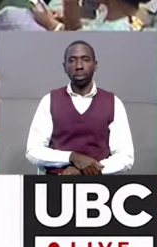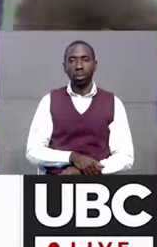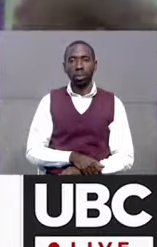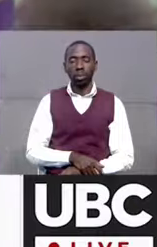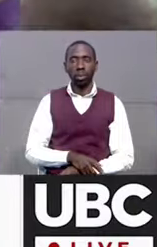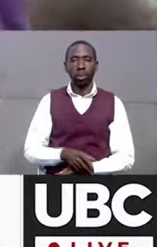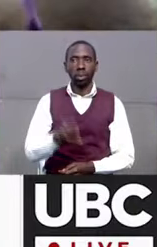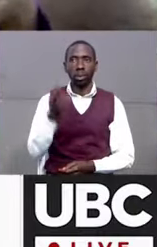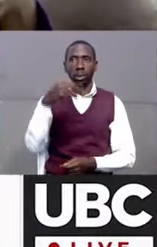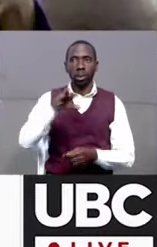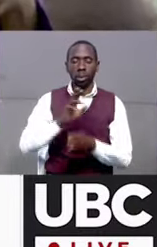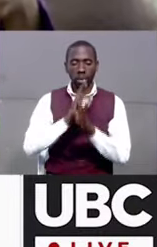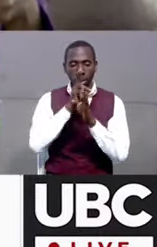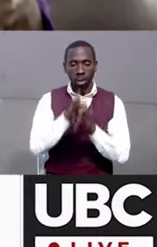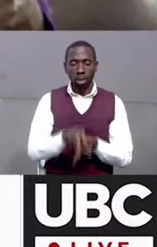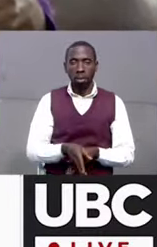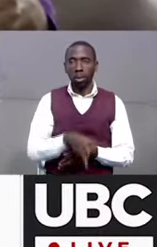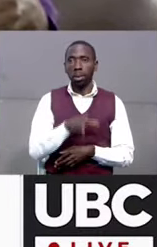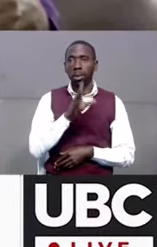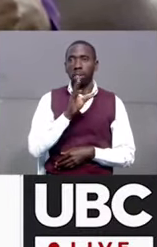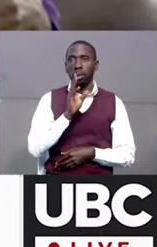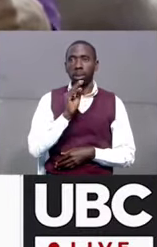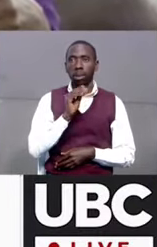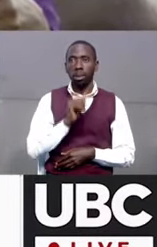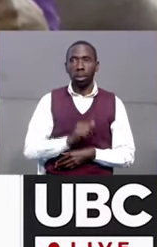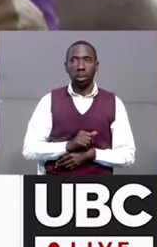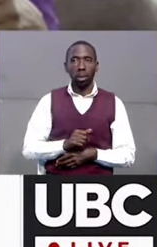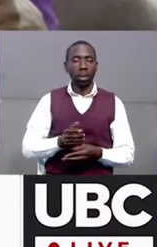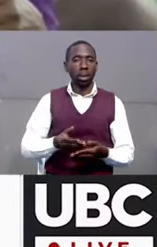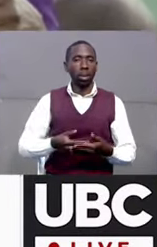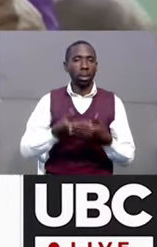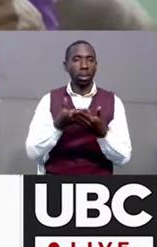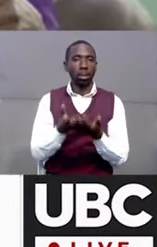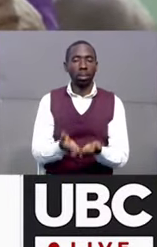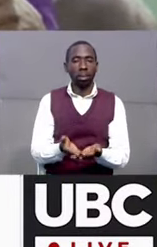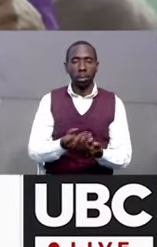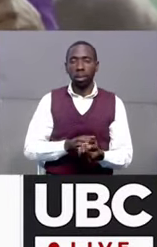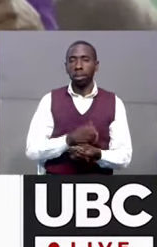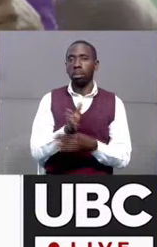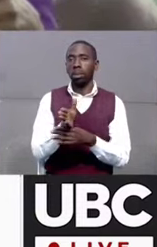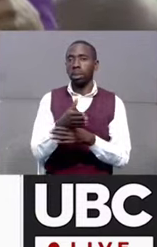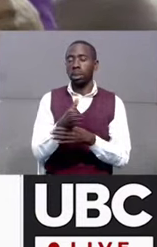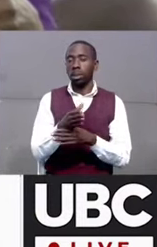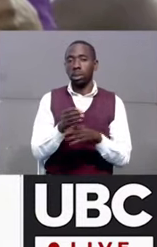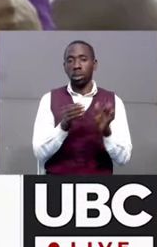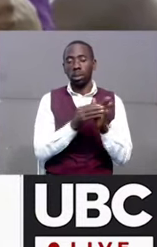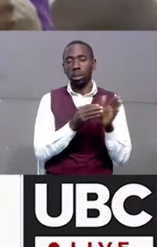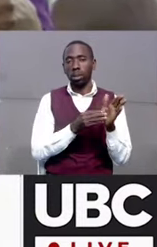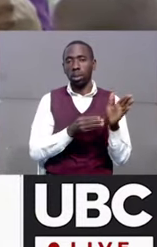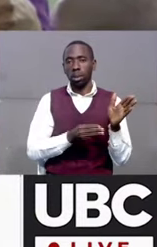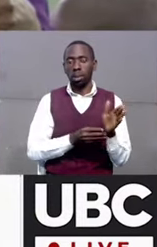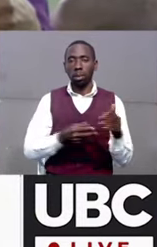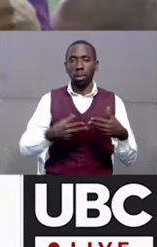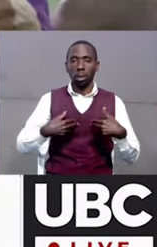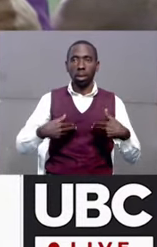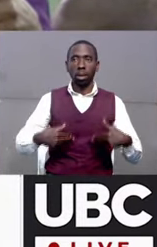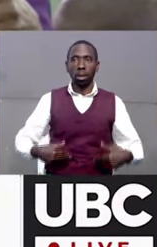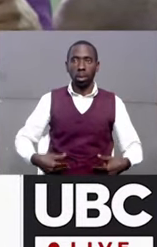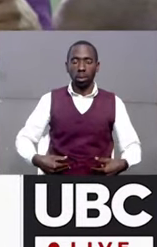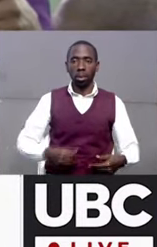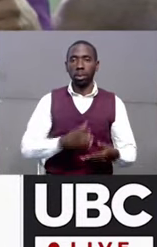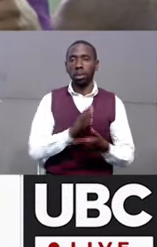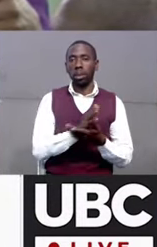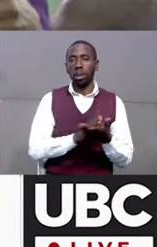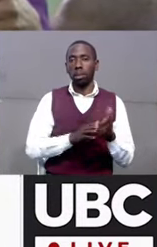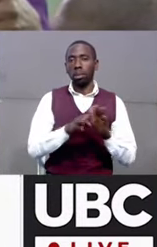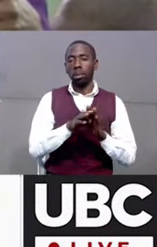Right Honorable Speaker. I beg to lay the Ministerial Policy Statement of the Health Subprogram